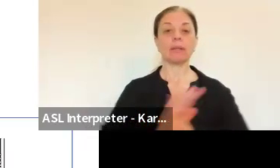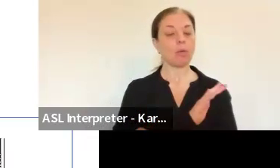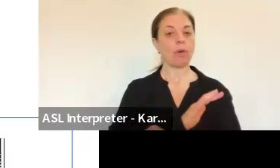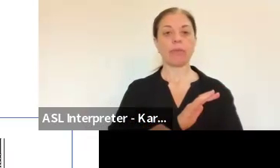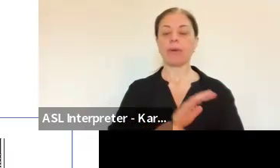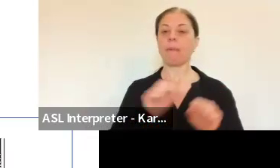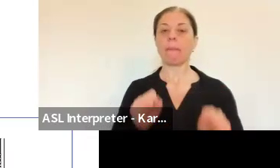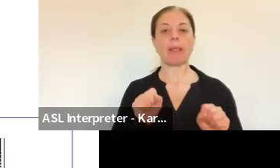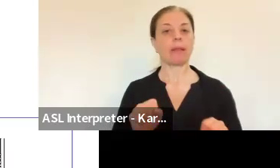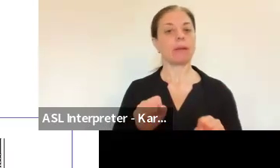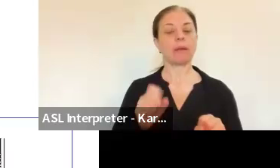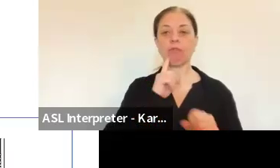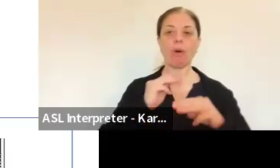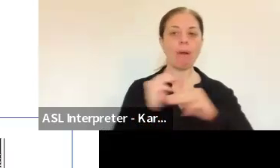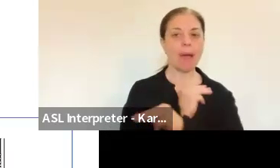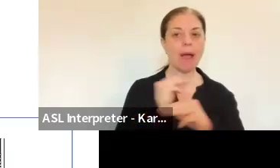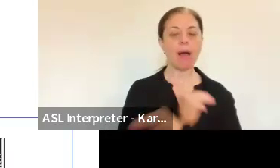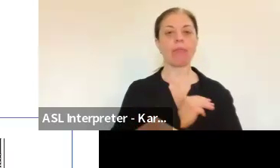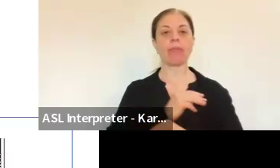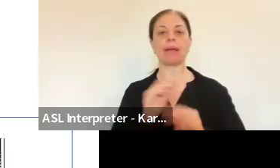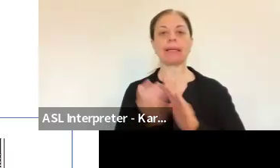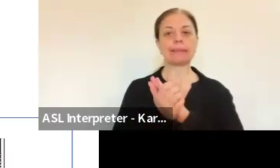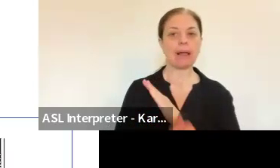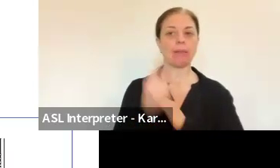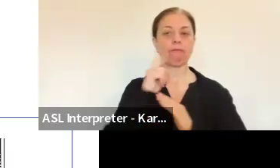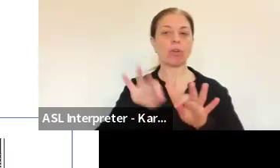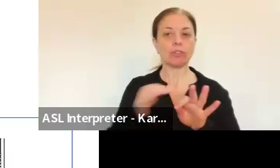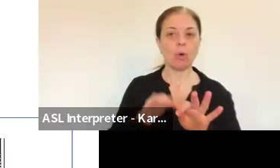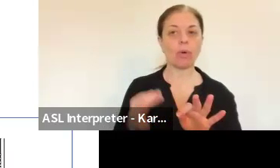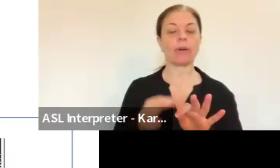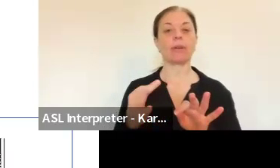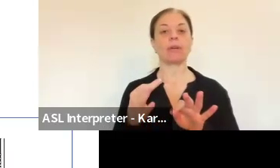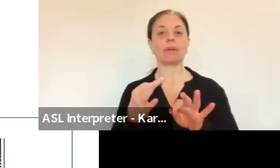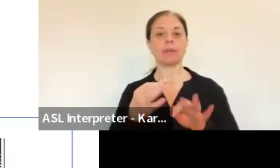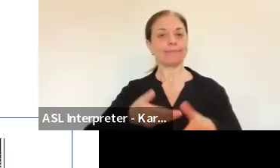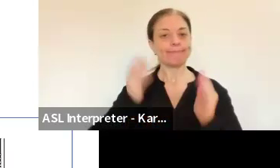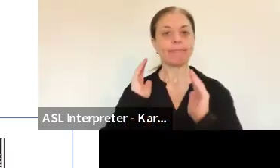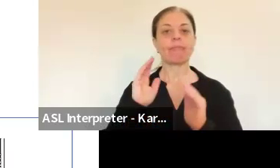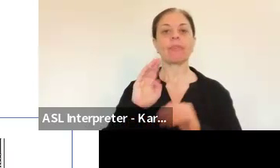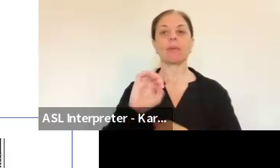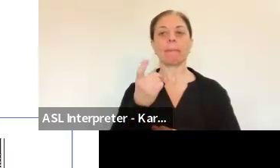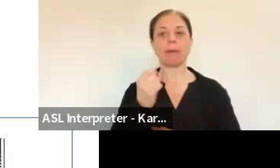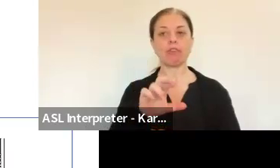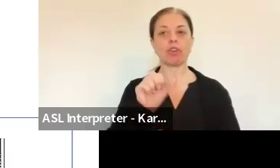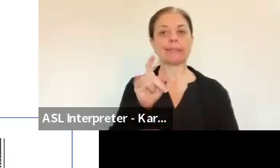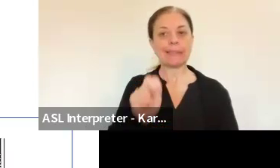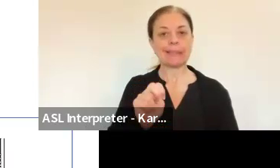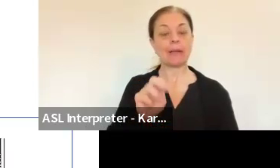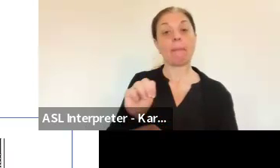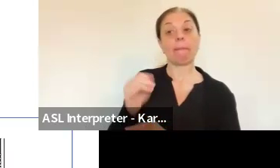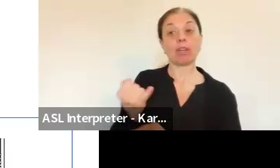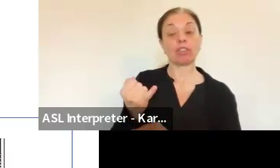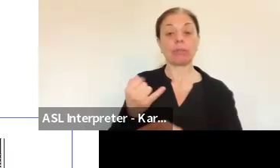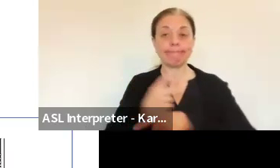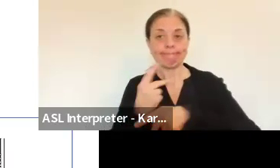uncanny ability for mathematics, a talent for sewing, and a bale of beaver skins, Mary Jane navigates